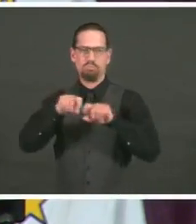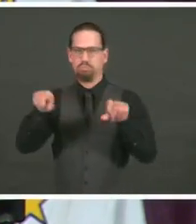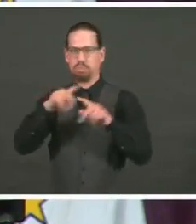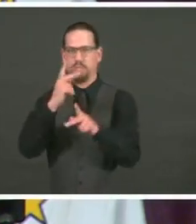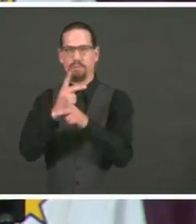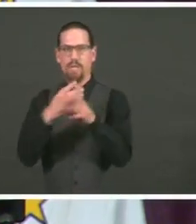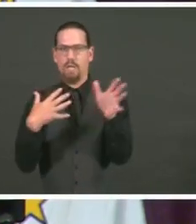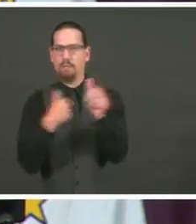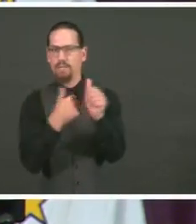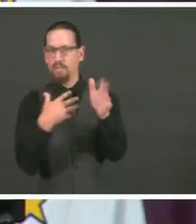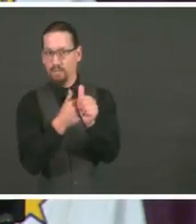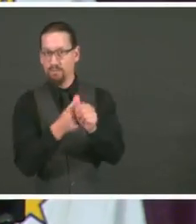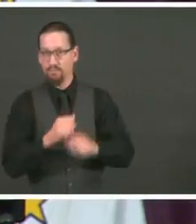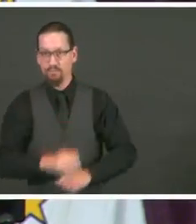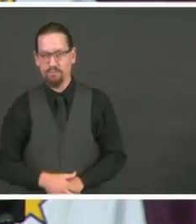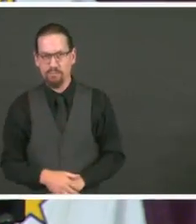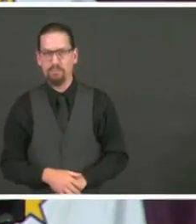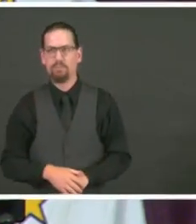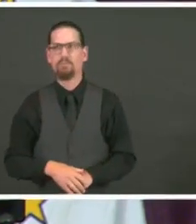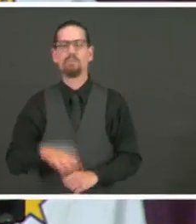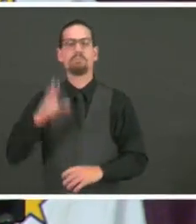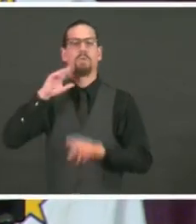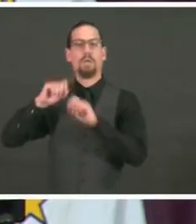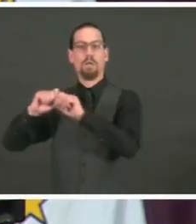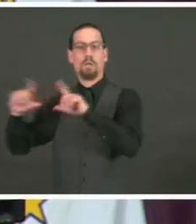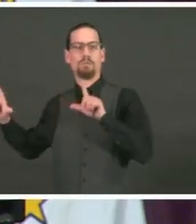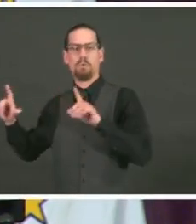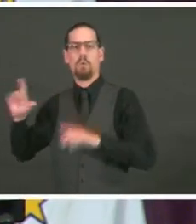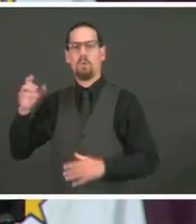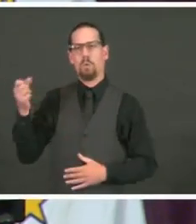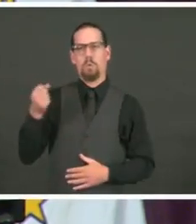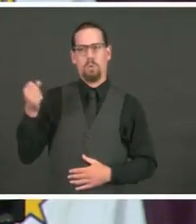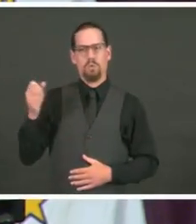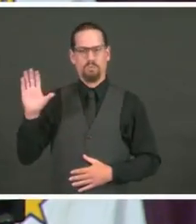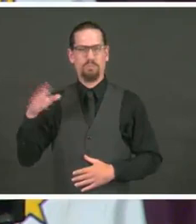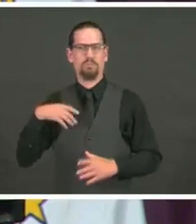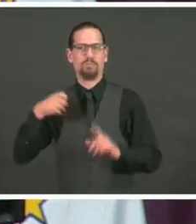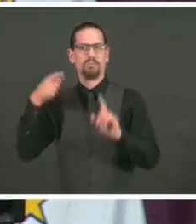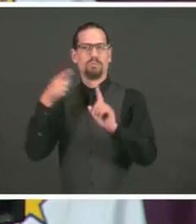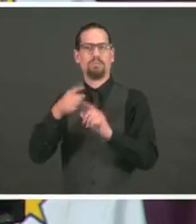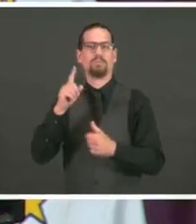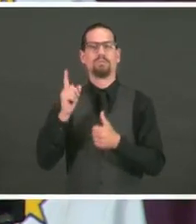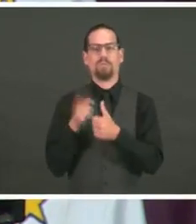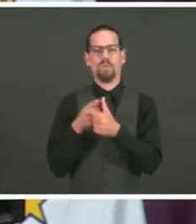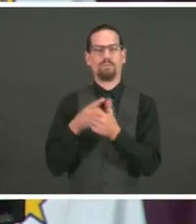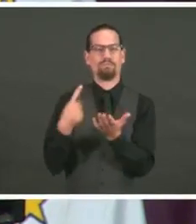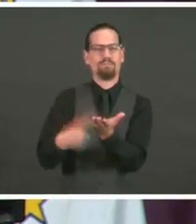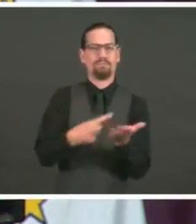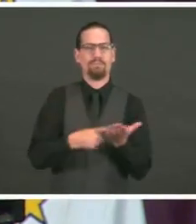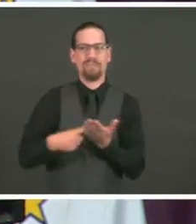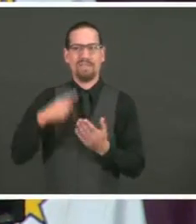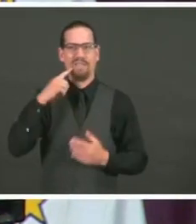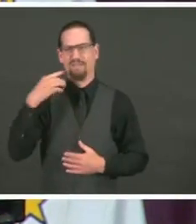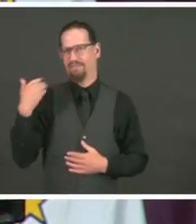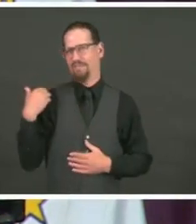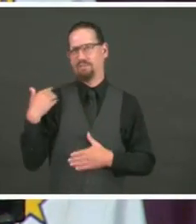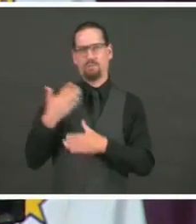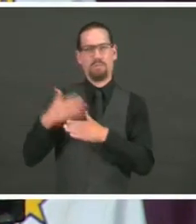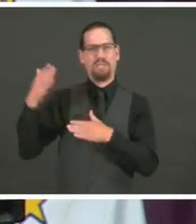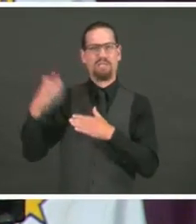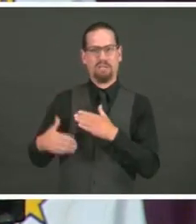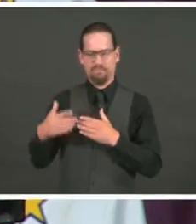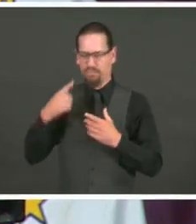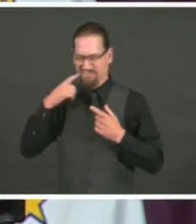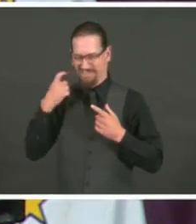I just want to take a minute to acknowledge the fact that we had a pretty quick yet serious and disruptive